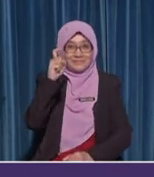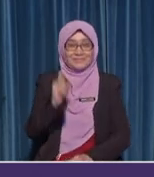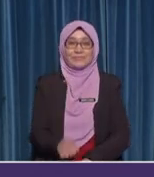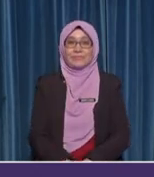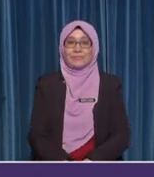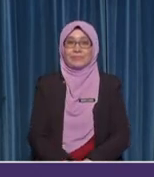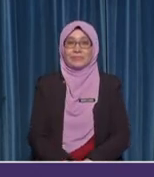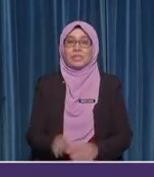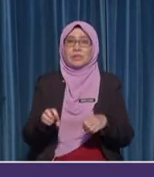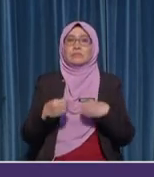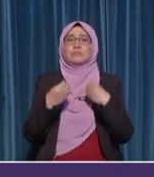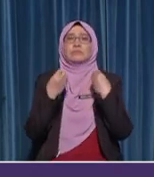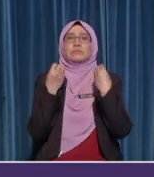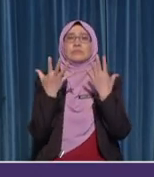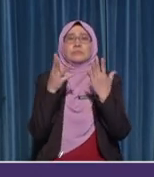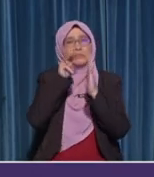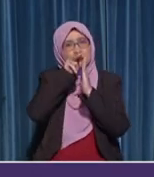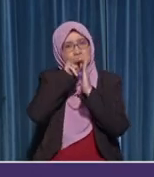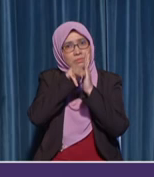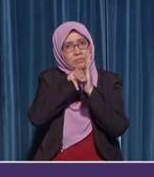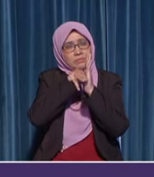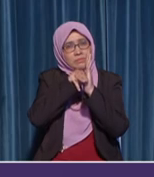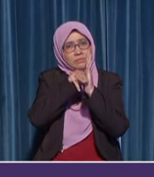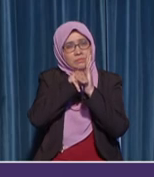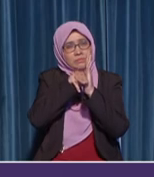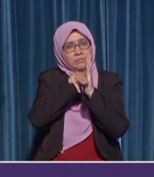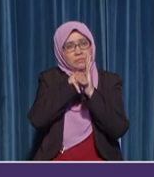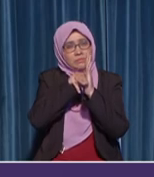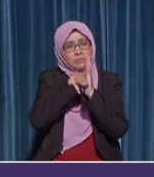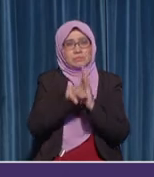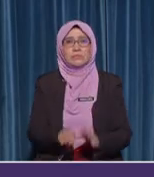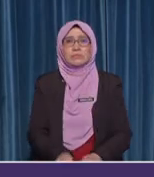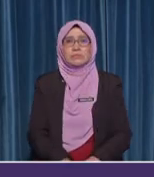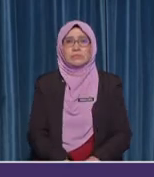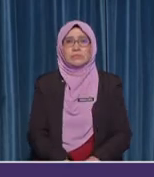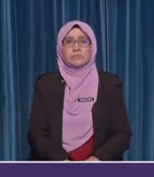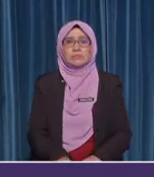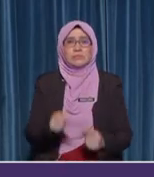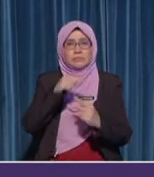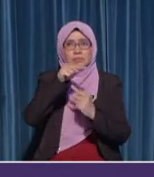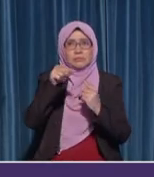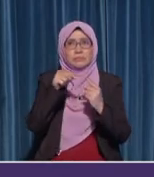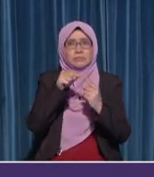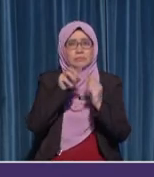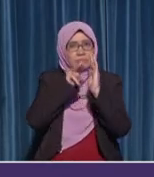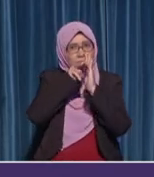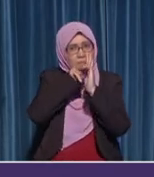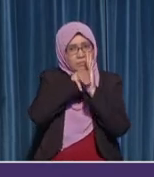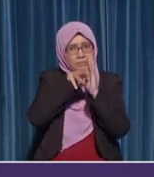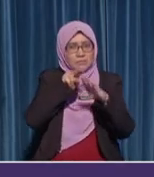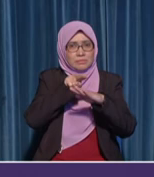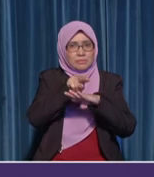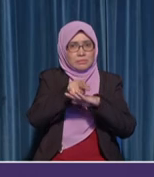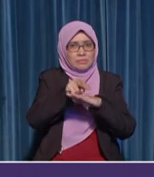How many minutes are there when a minute hand moves from